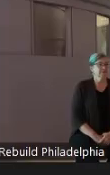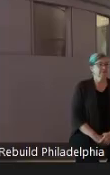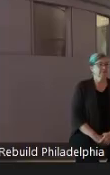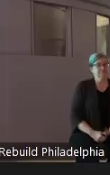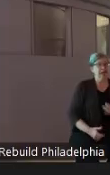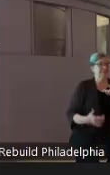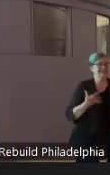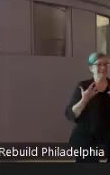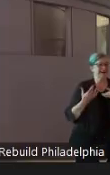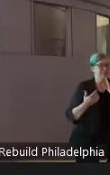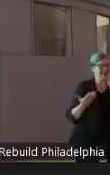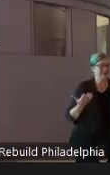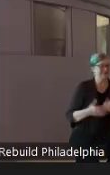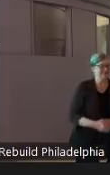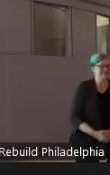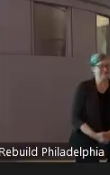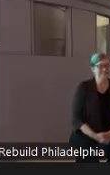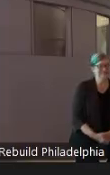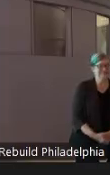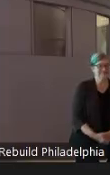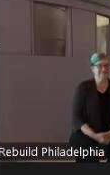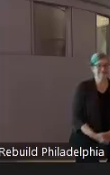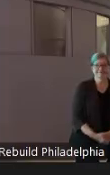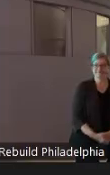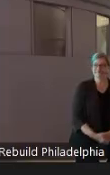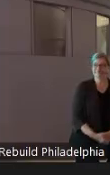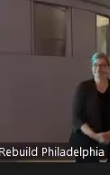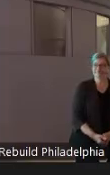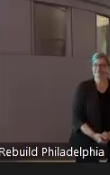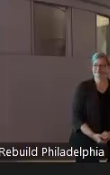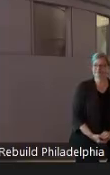And I am excited to be here.